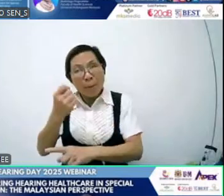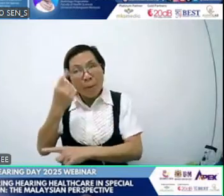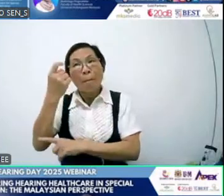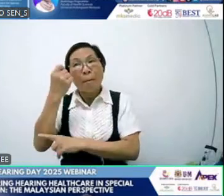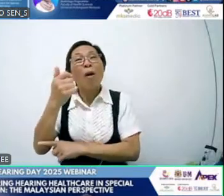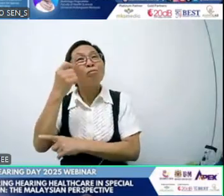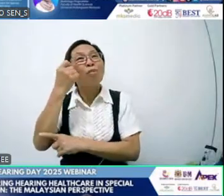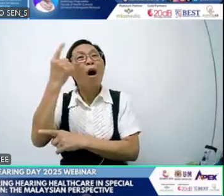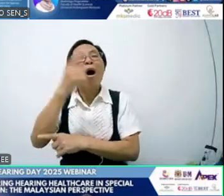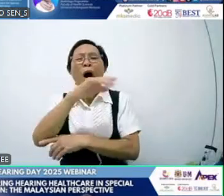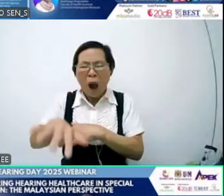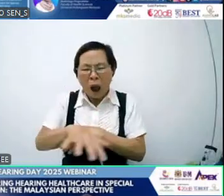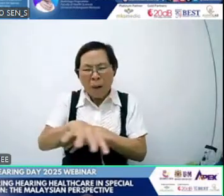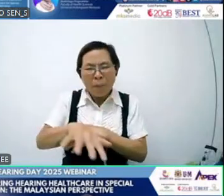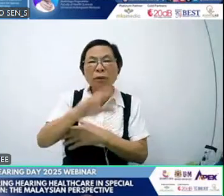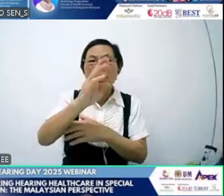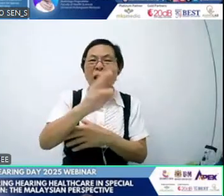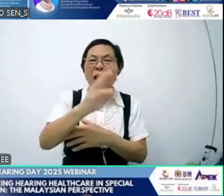about